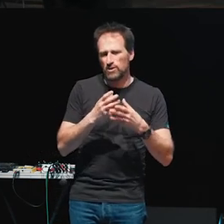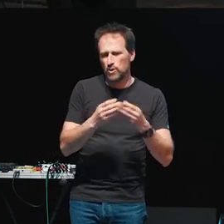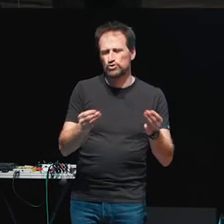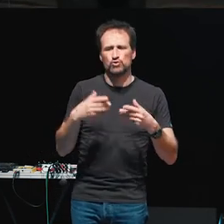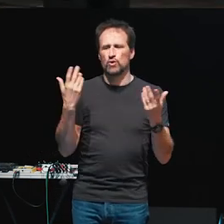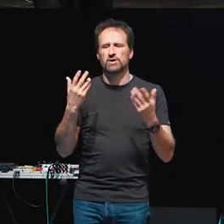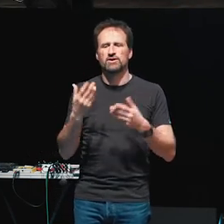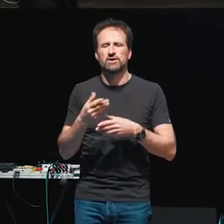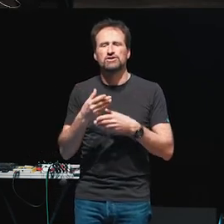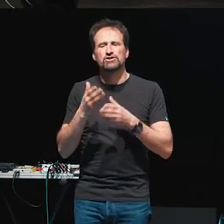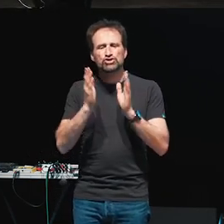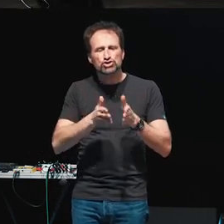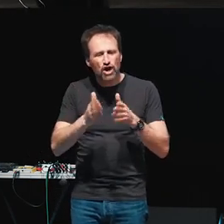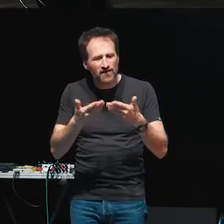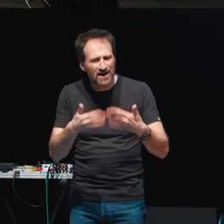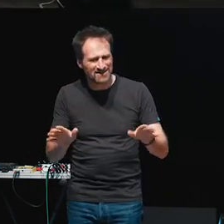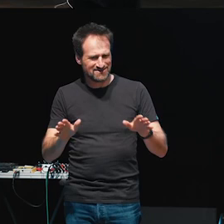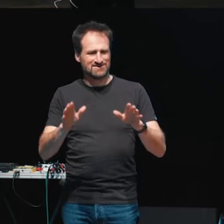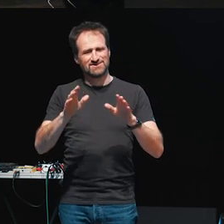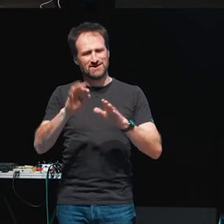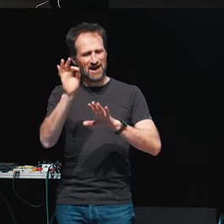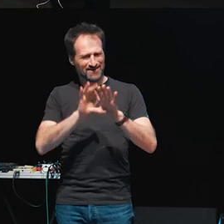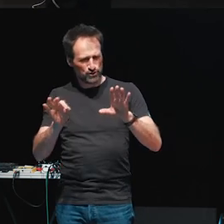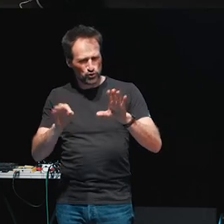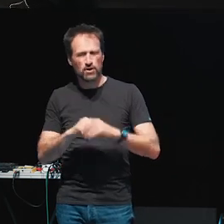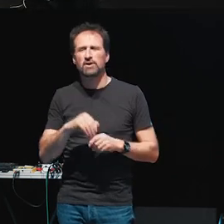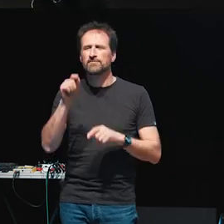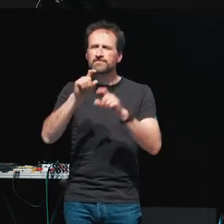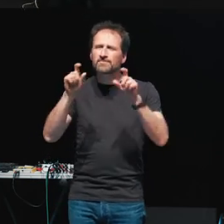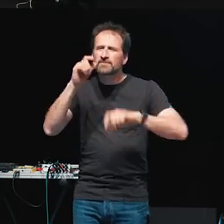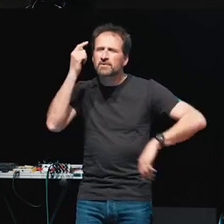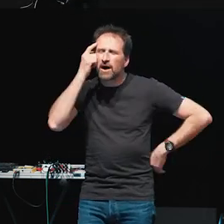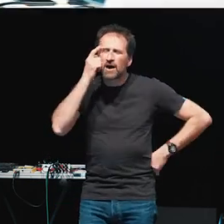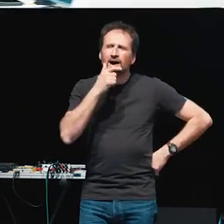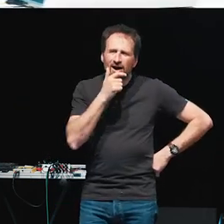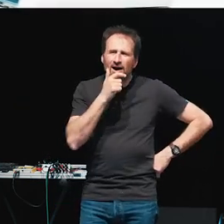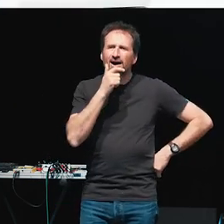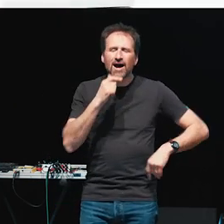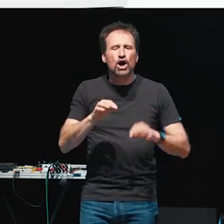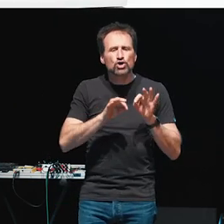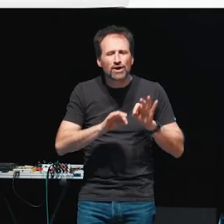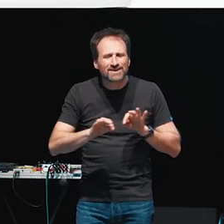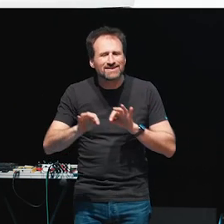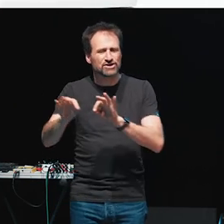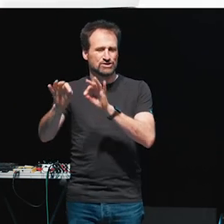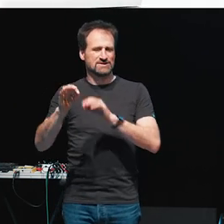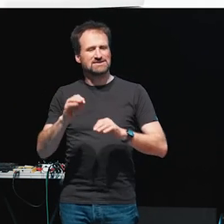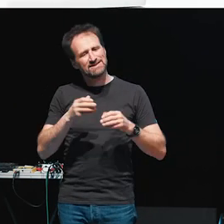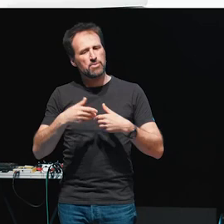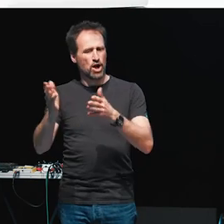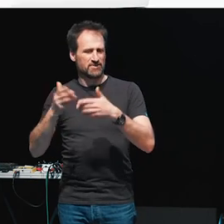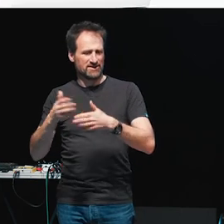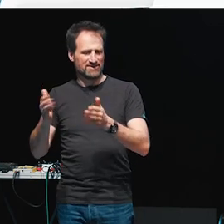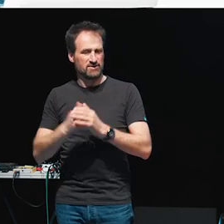architectures, they actually came up with this idea of continuous deployment. And what is continuous deployment, really?